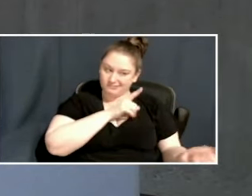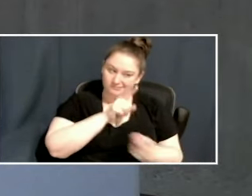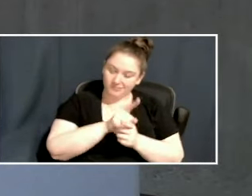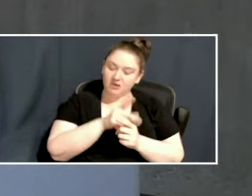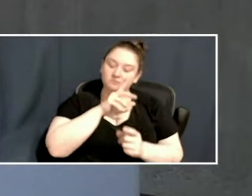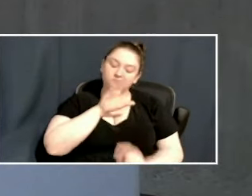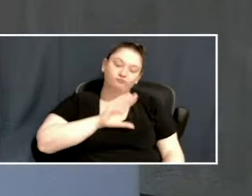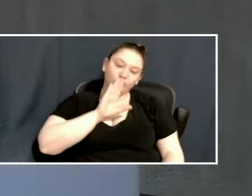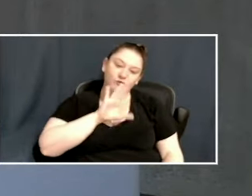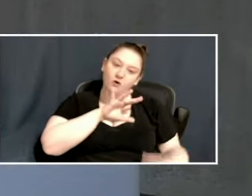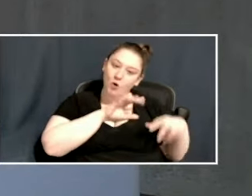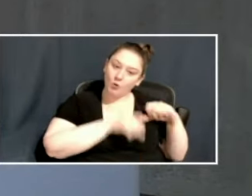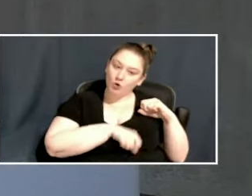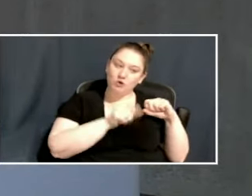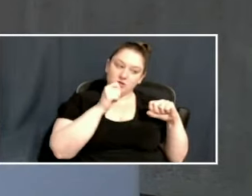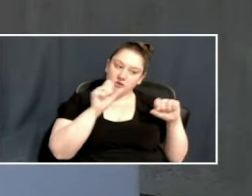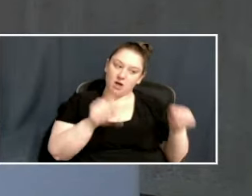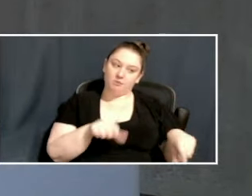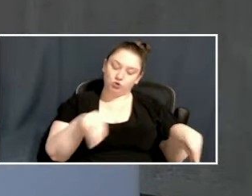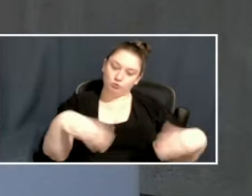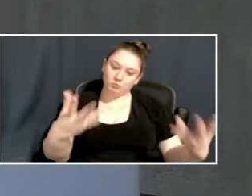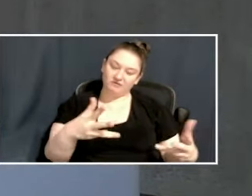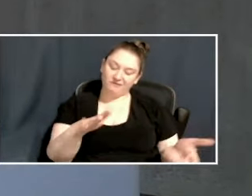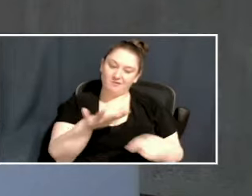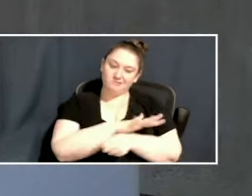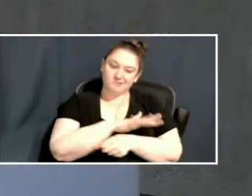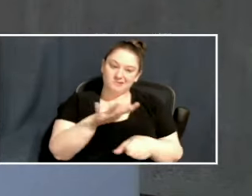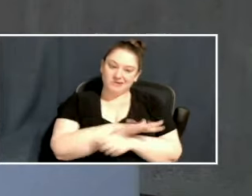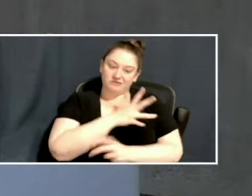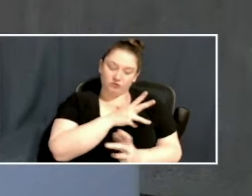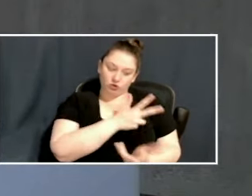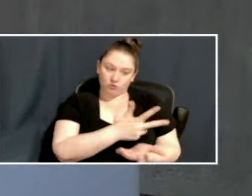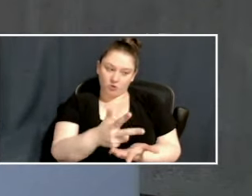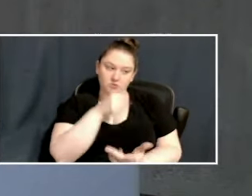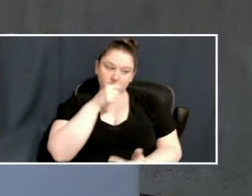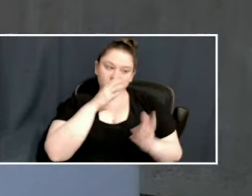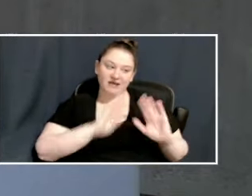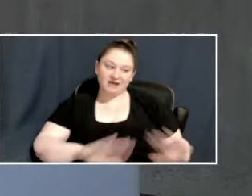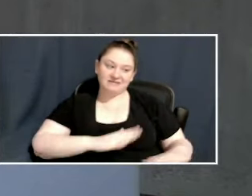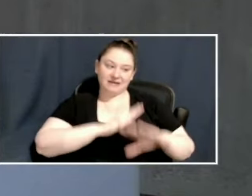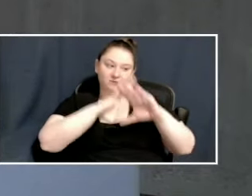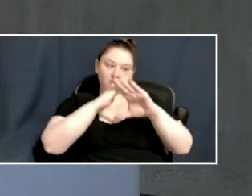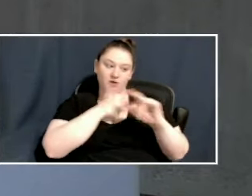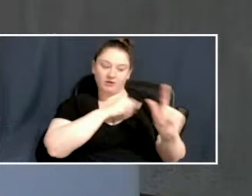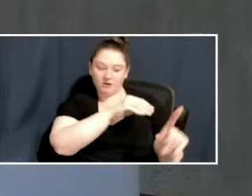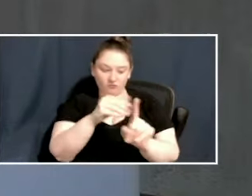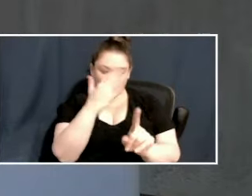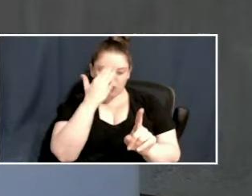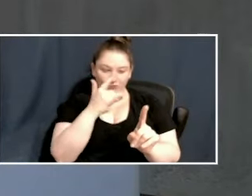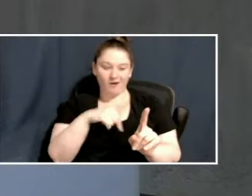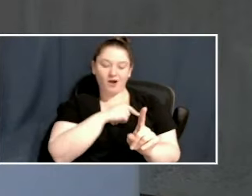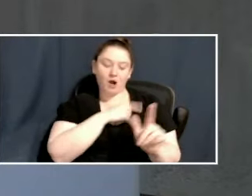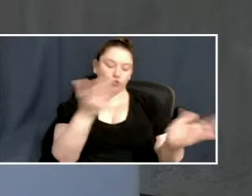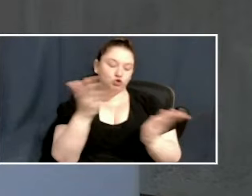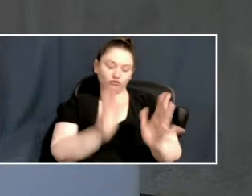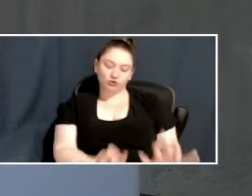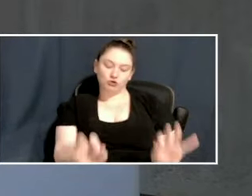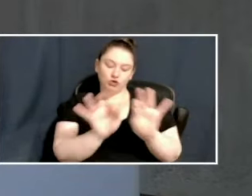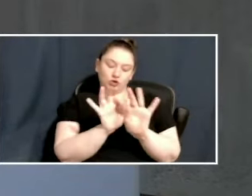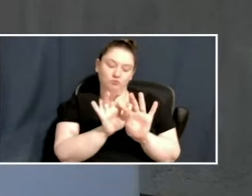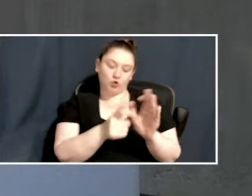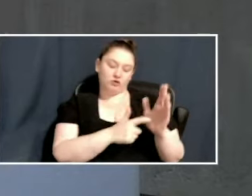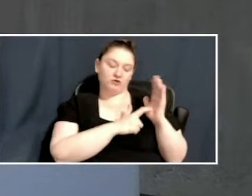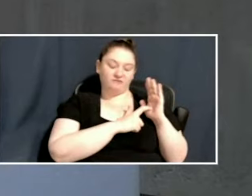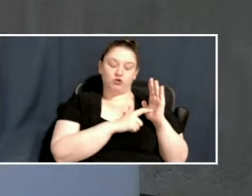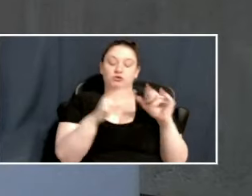to be unable to offer sufficient parking, as it is a silent barrier and a reminder of why our services are necessary in the first place. Equal access to parking